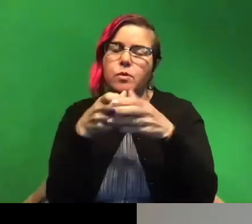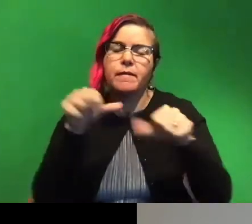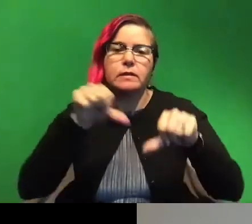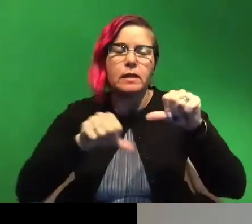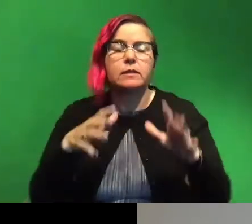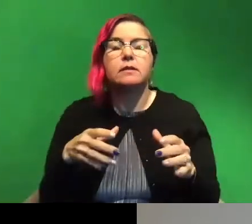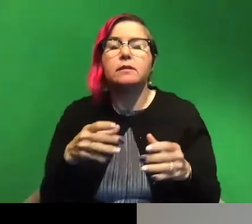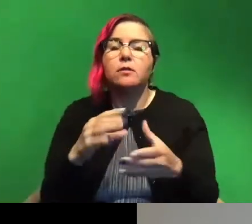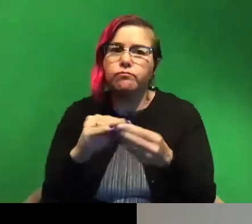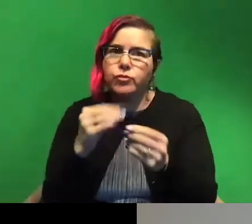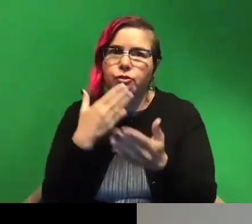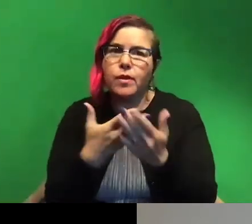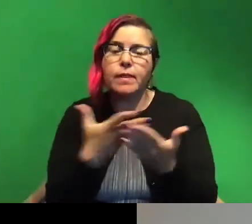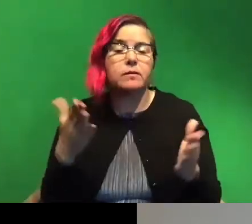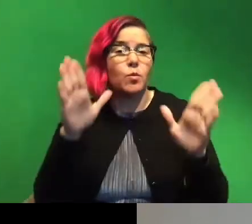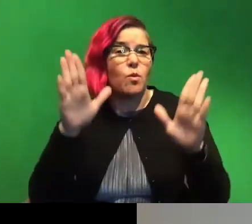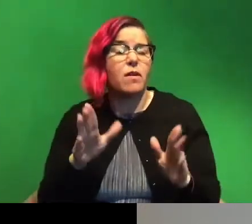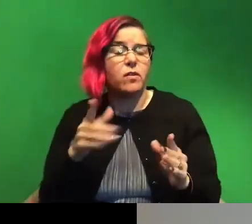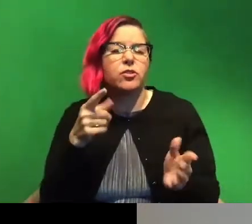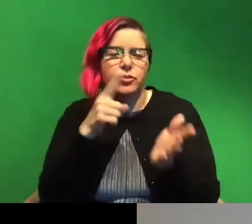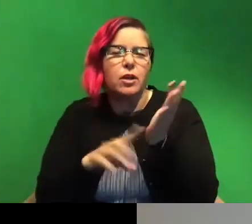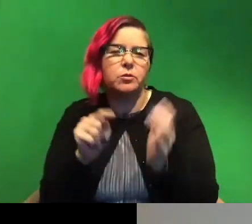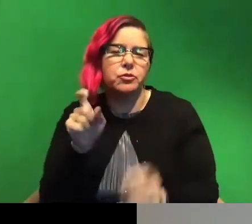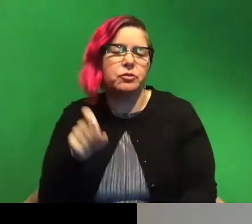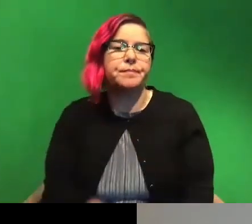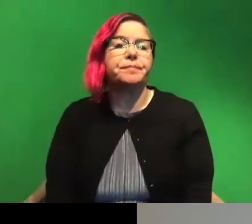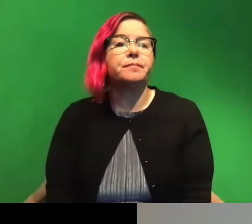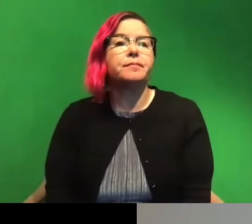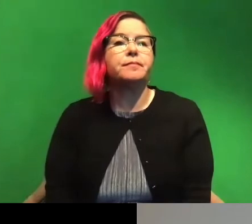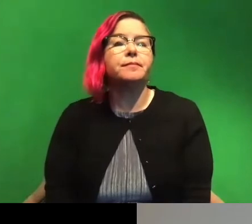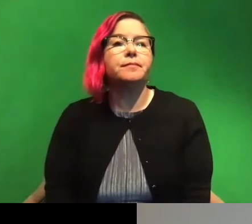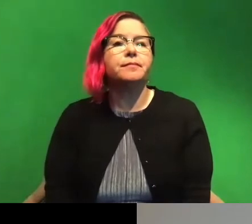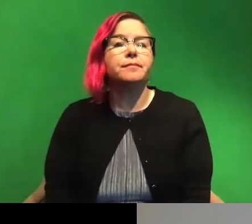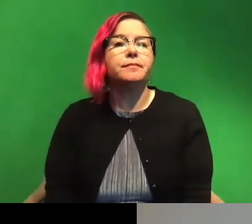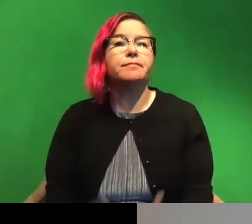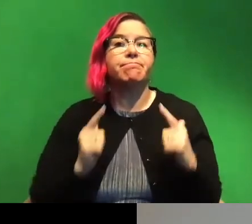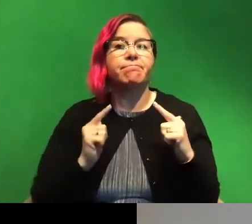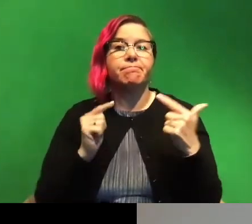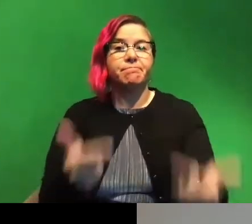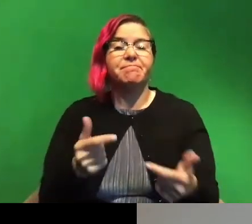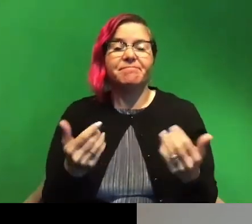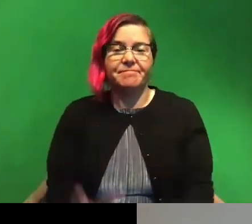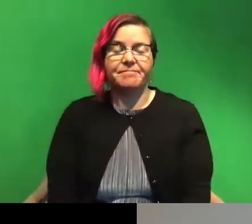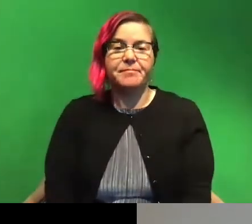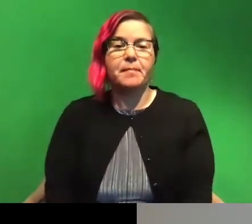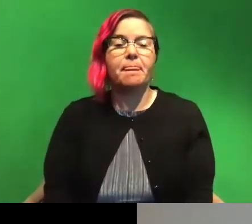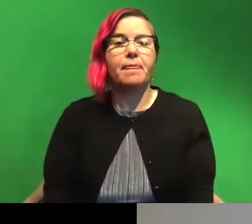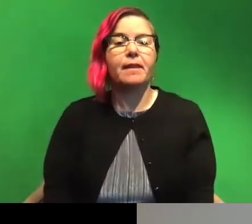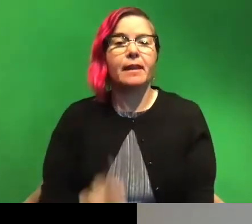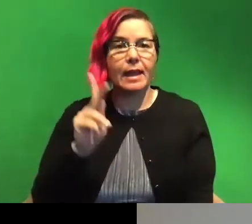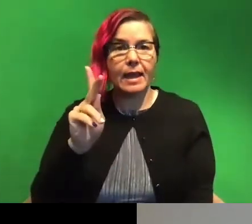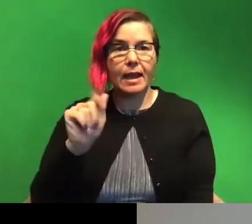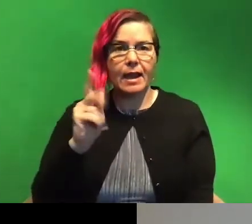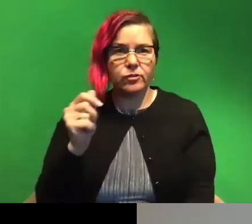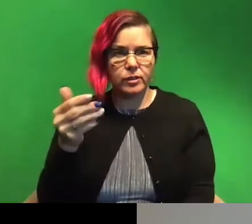saying good stuff and are just wonderful, and you should check them out. And that is all the housekeeping today. Let's get into the science. So, Kandrea, would you